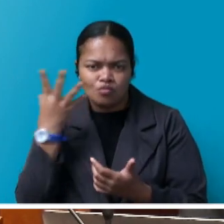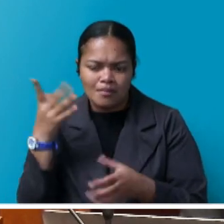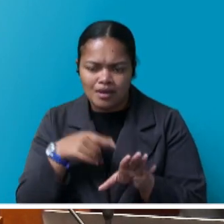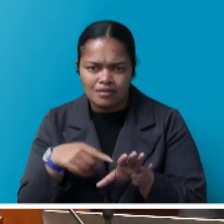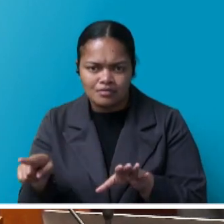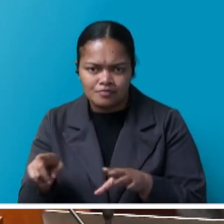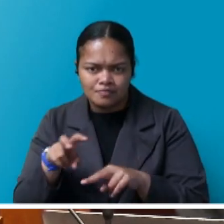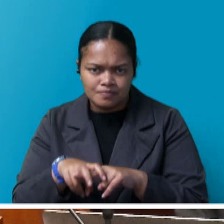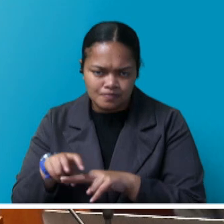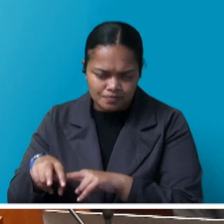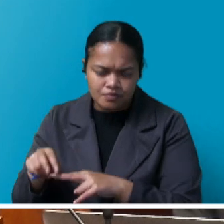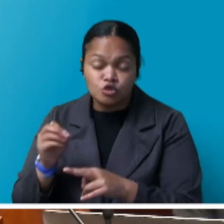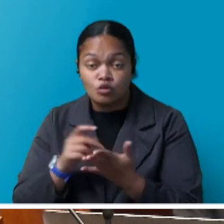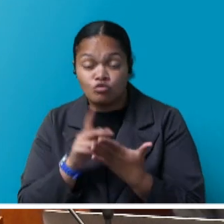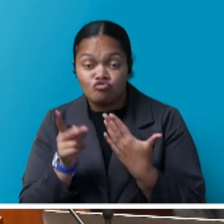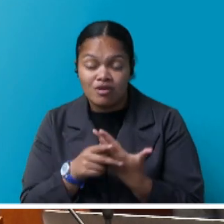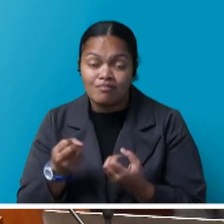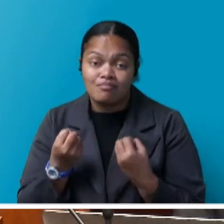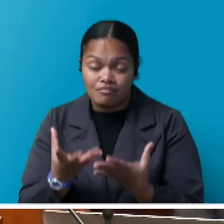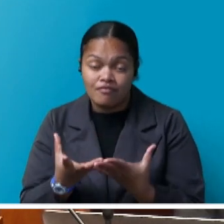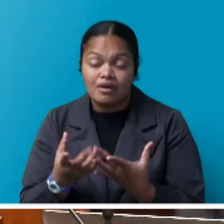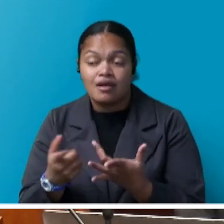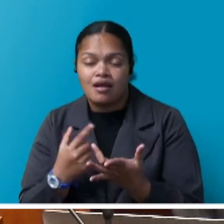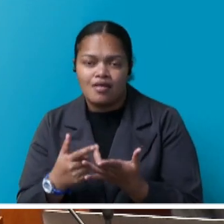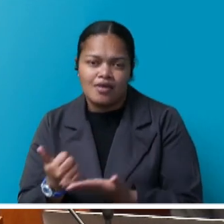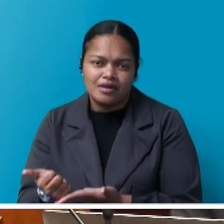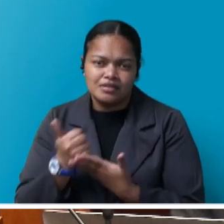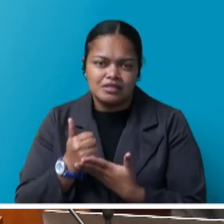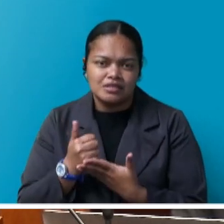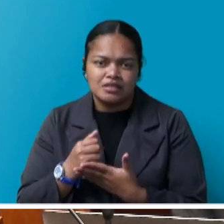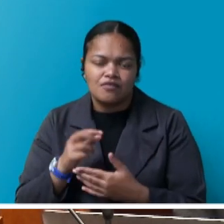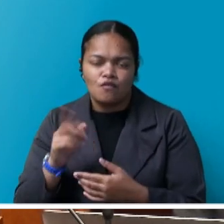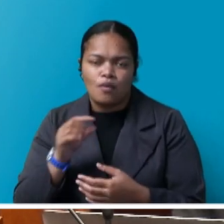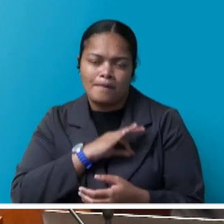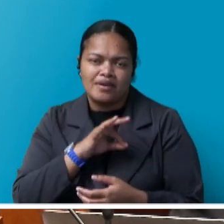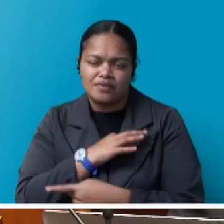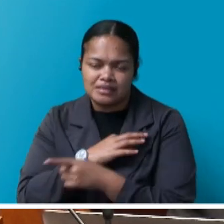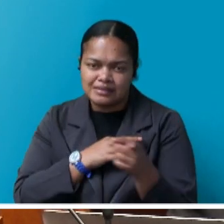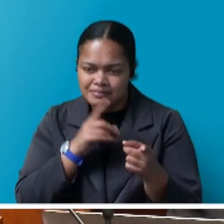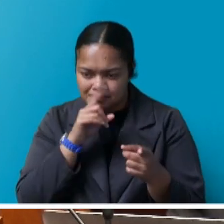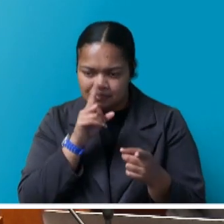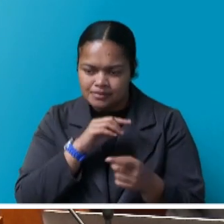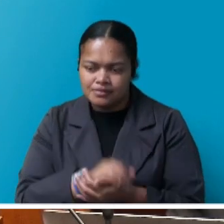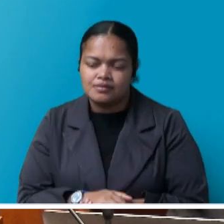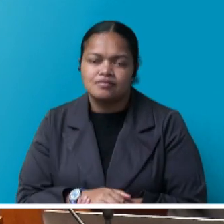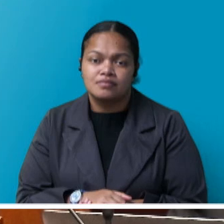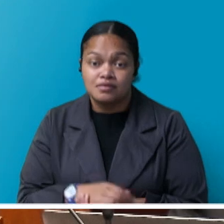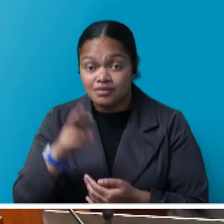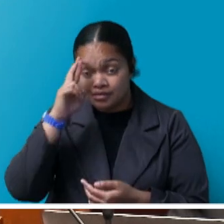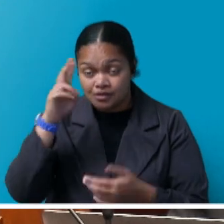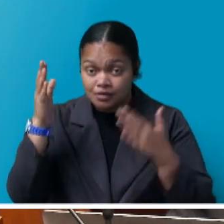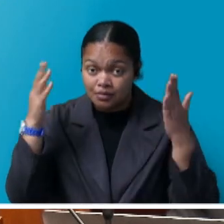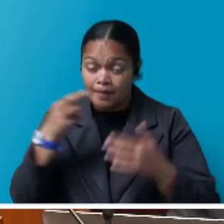complements programs provided by other agencies to achieve our common goals for the benefit of our people. Mr. Speaker, sir, the